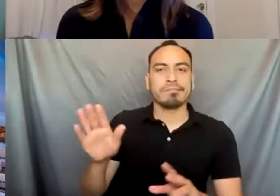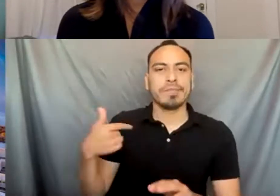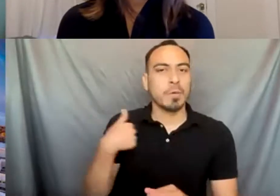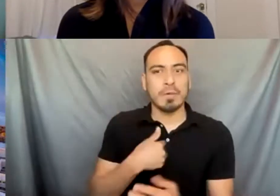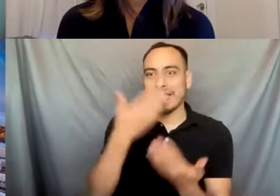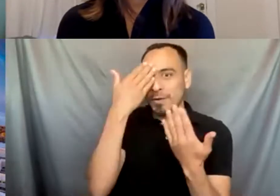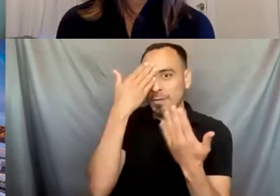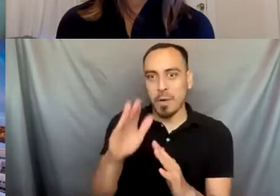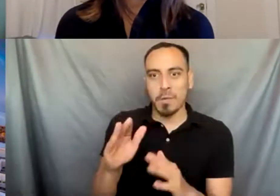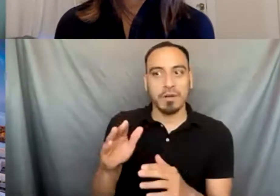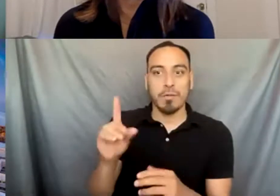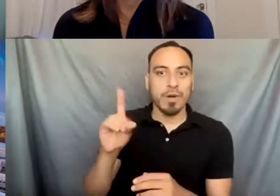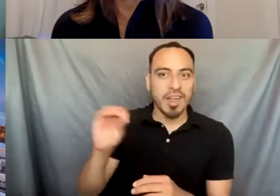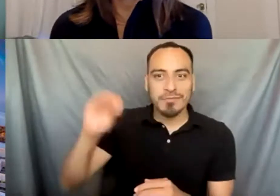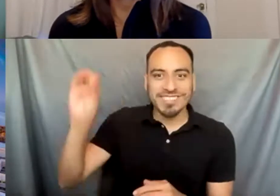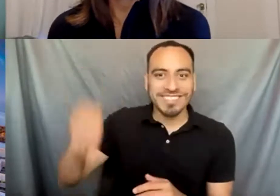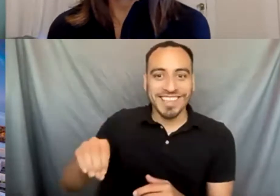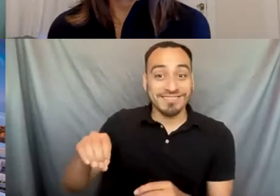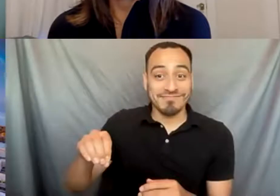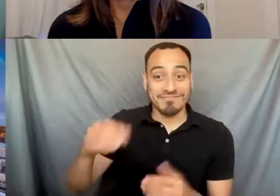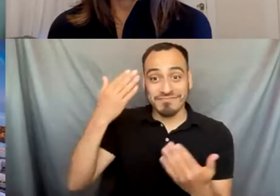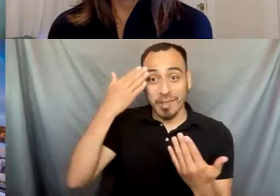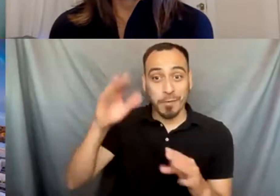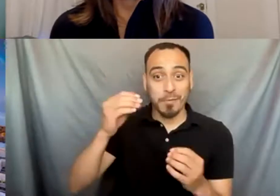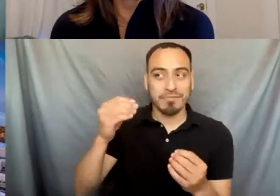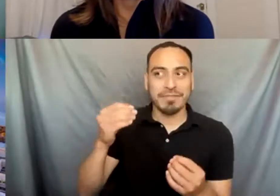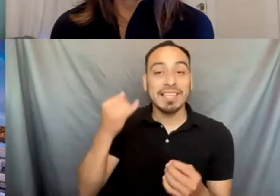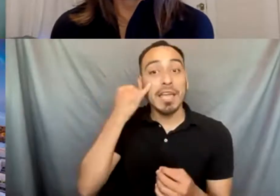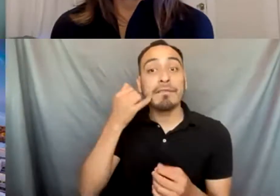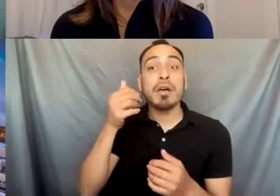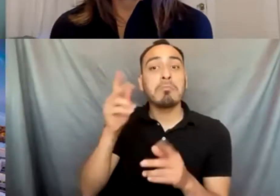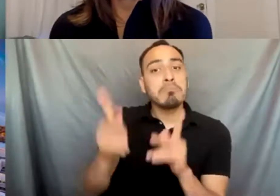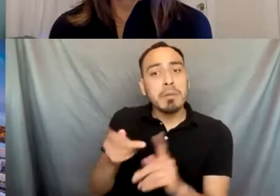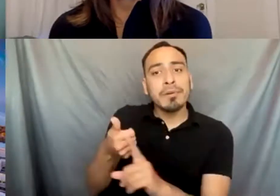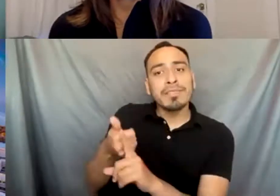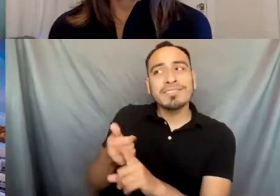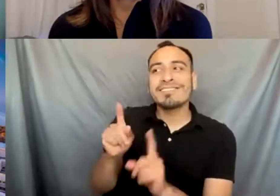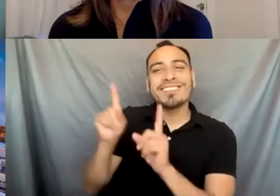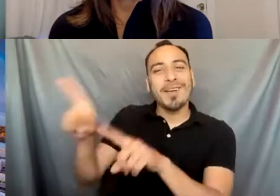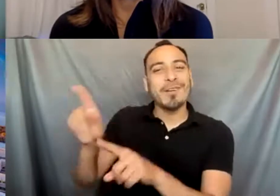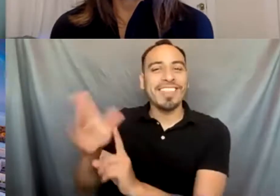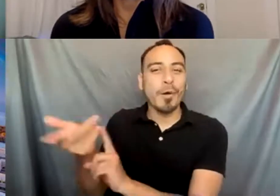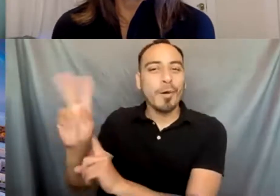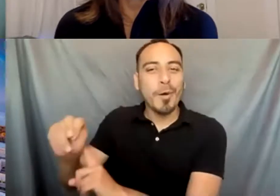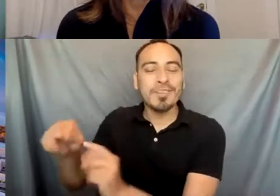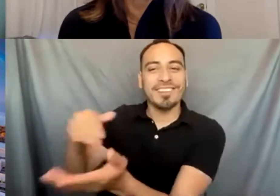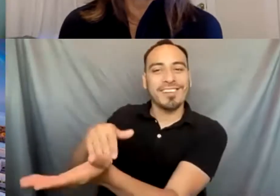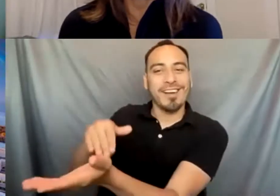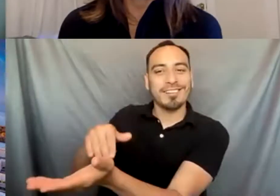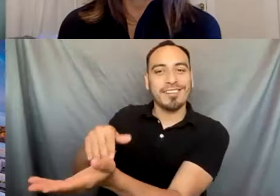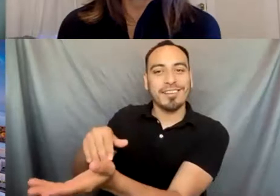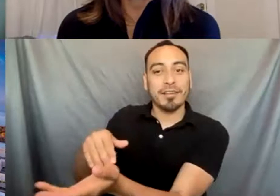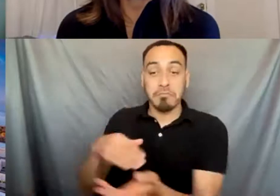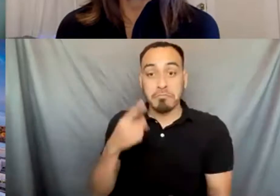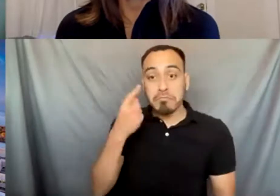of the info, because if people get vaccinated at their own doctors, because it's not mandatory, we don't